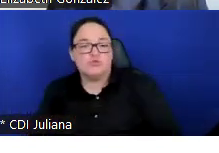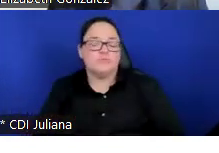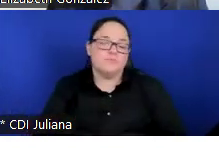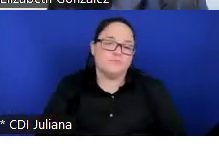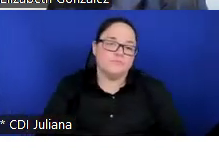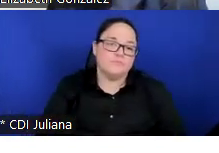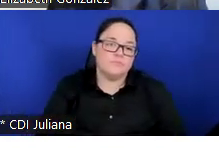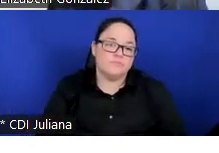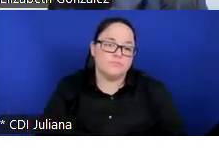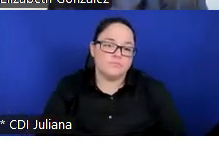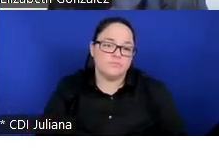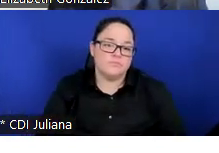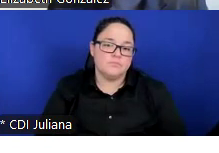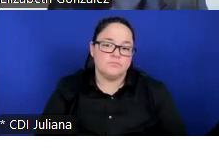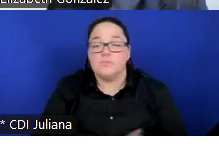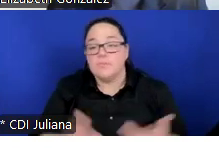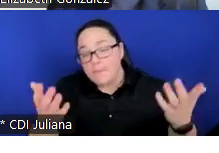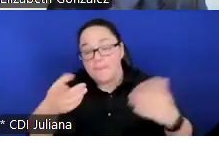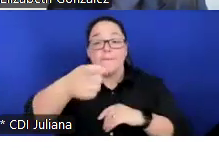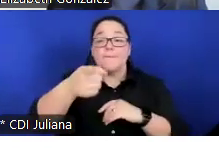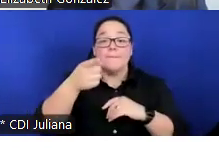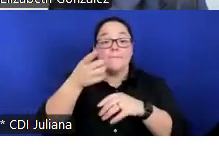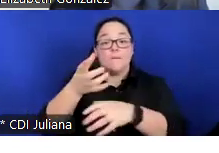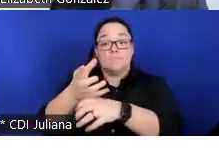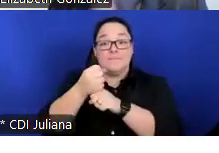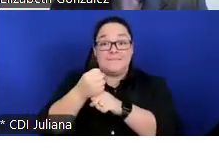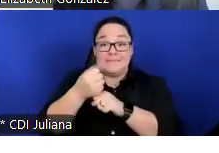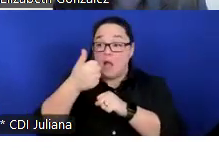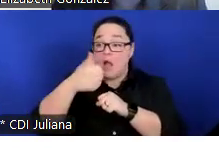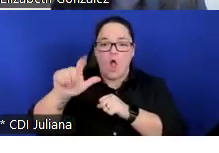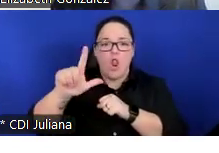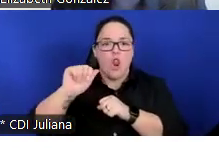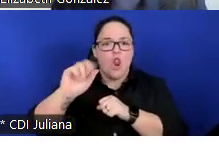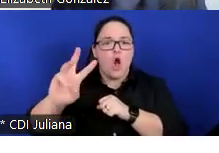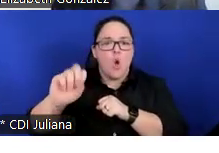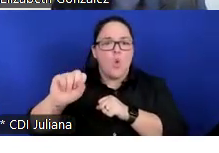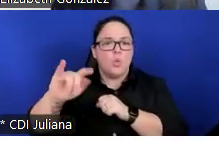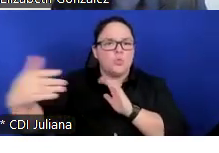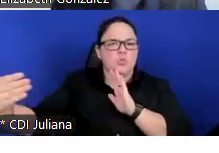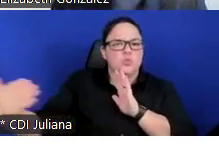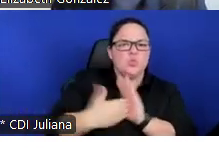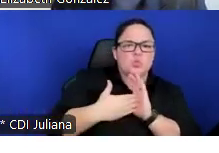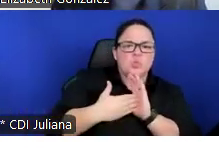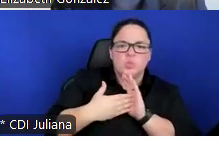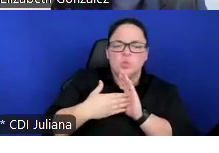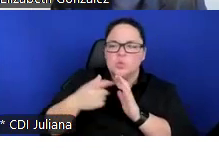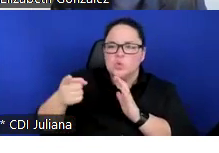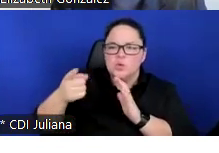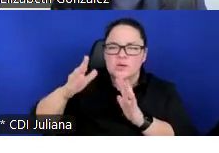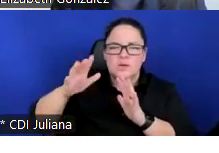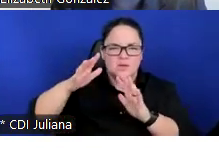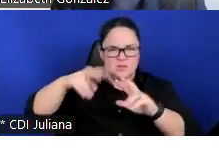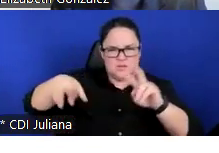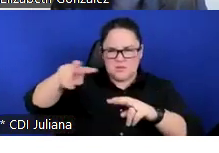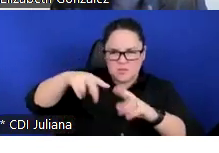If you received a lawsuit, please review the presentation that was offered January